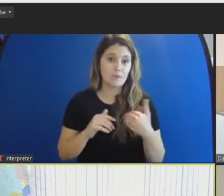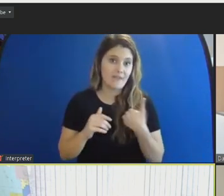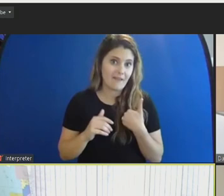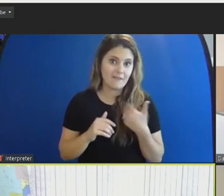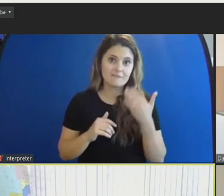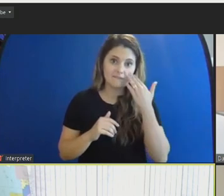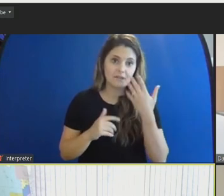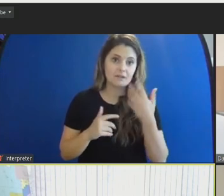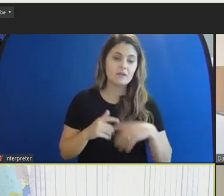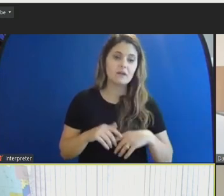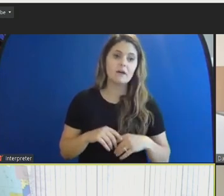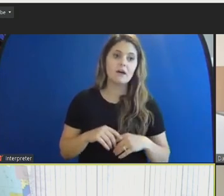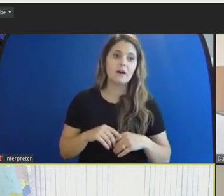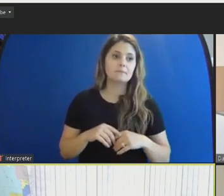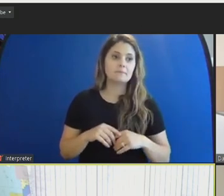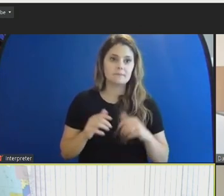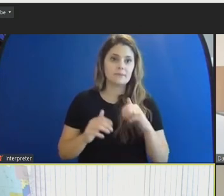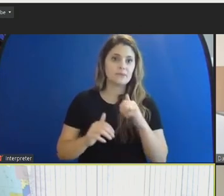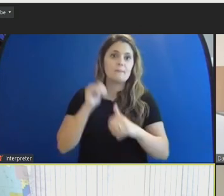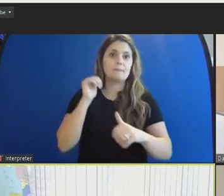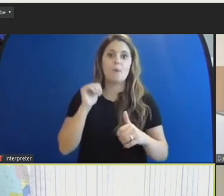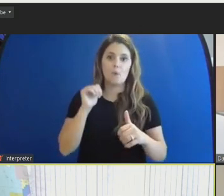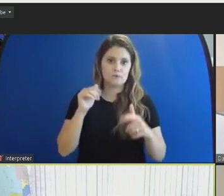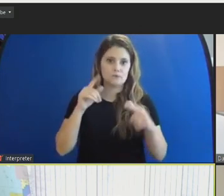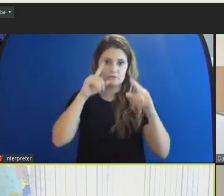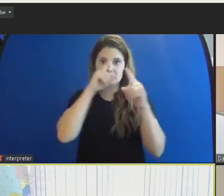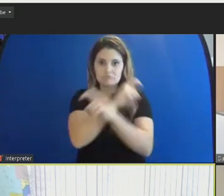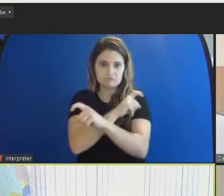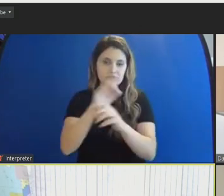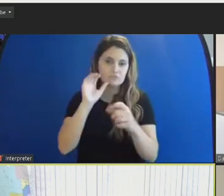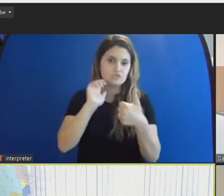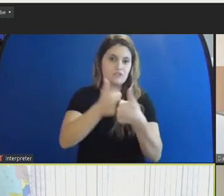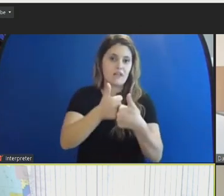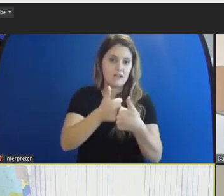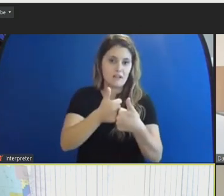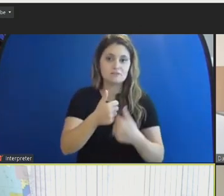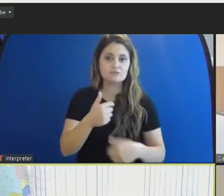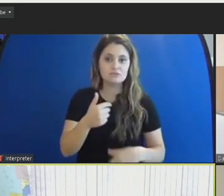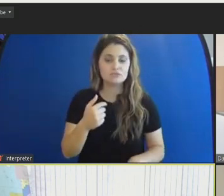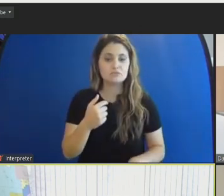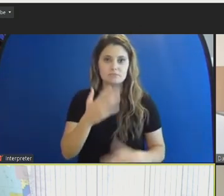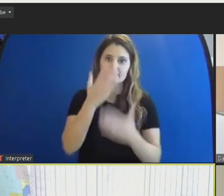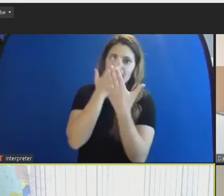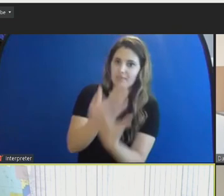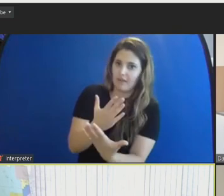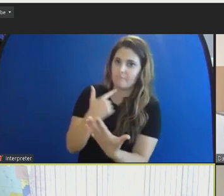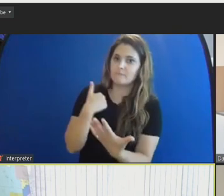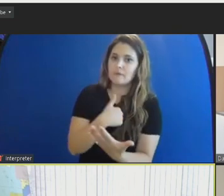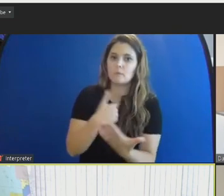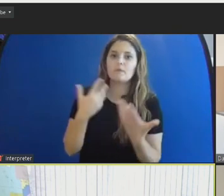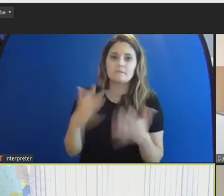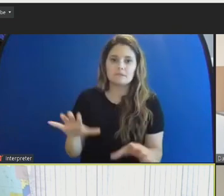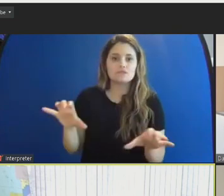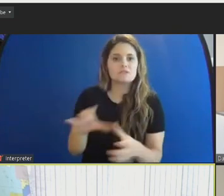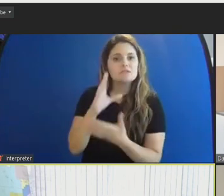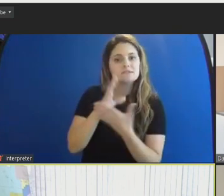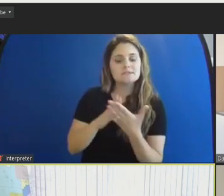know, it was one of the most complex challenges. Thankfully, we had done